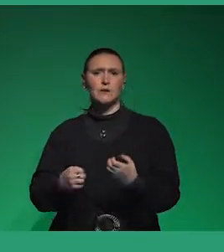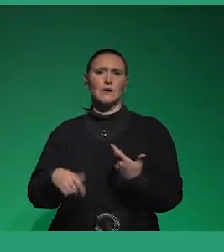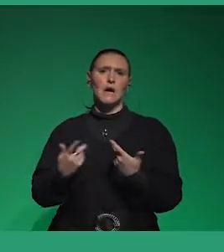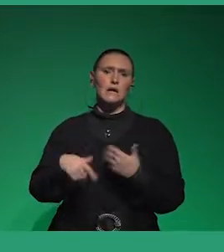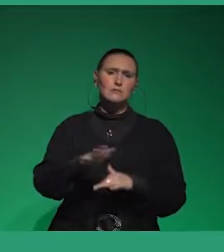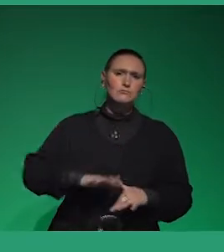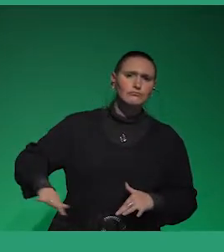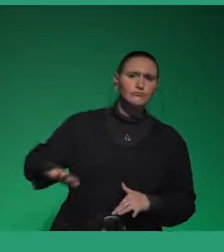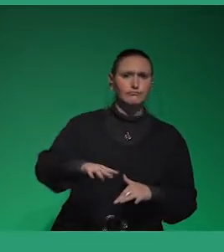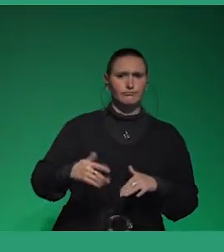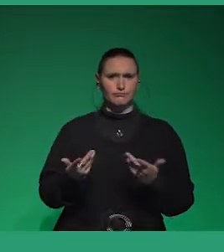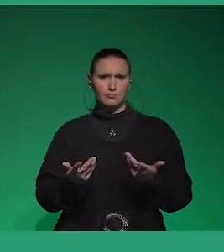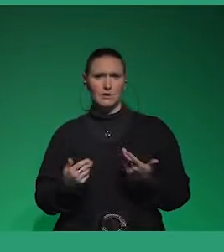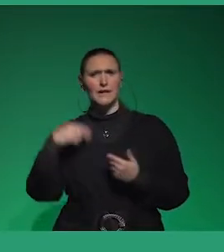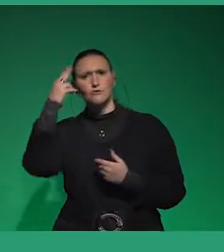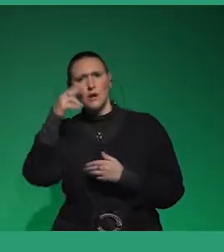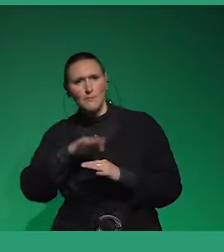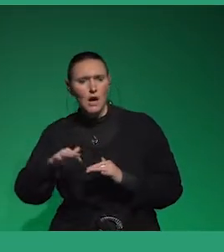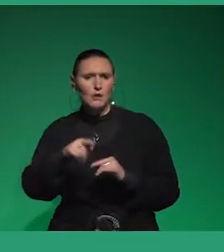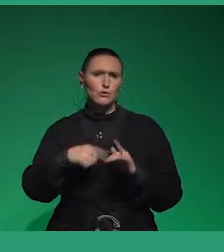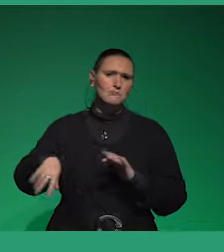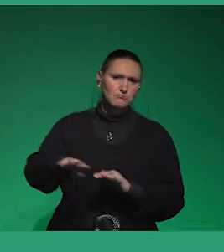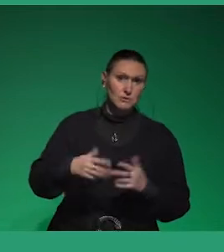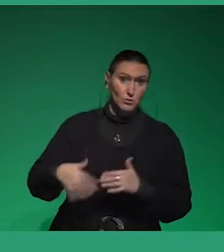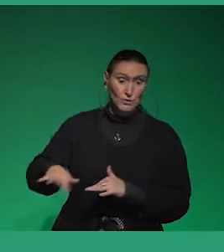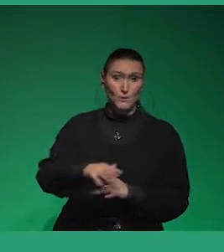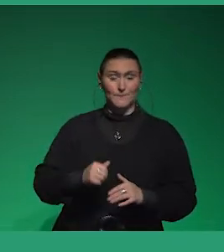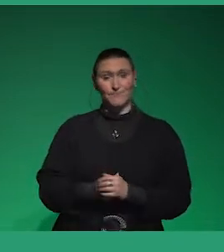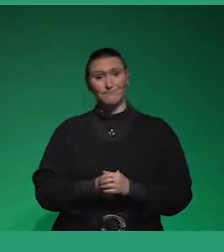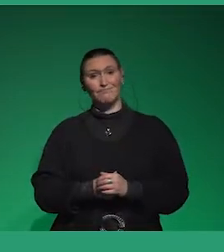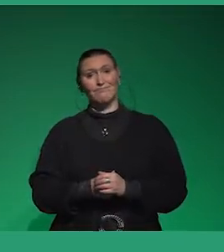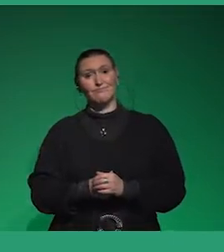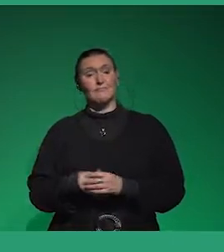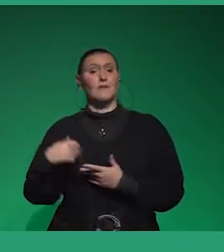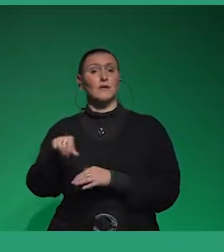conservation concession areas. The oil palm plantations are